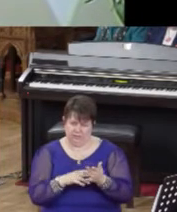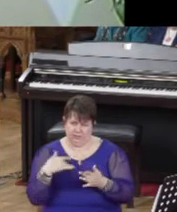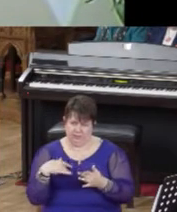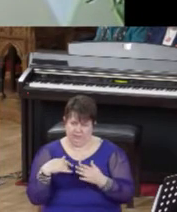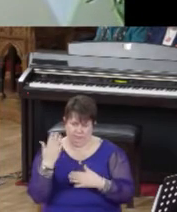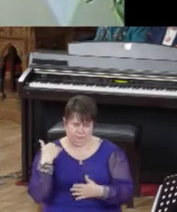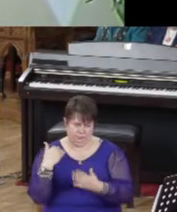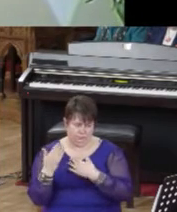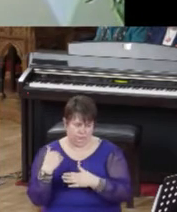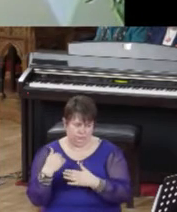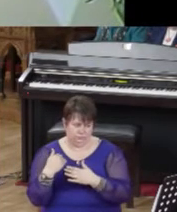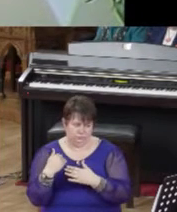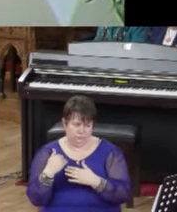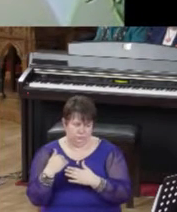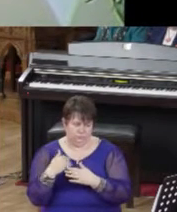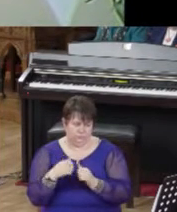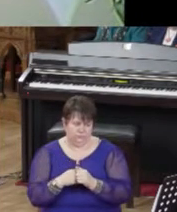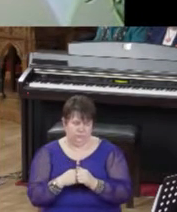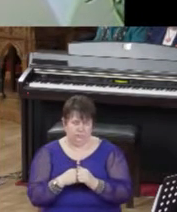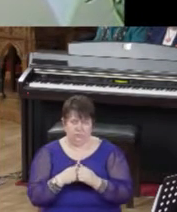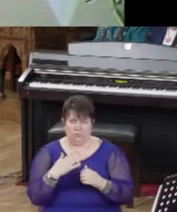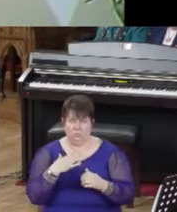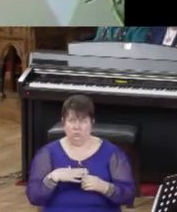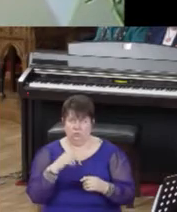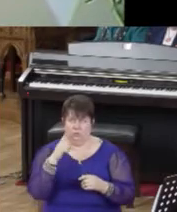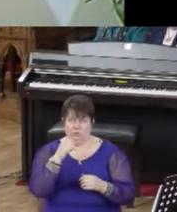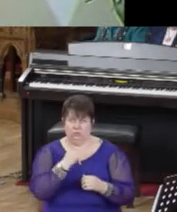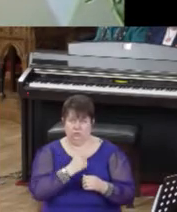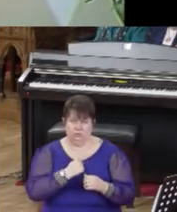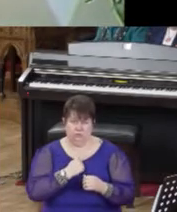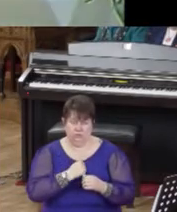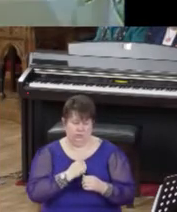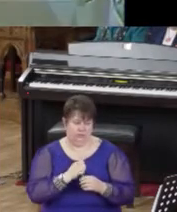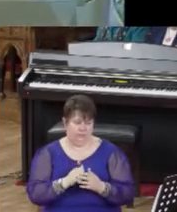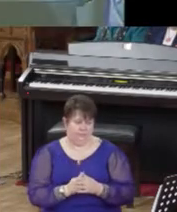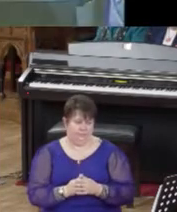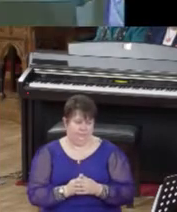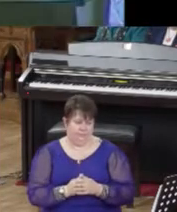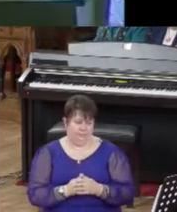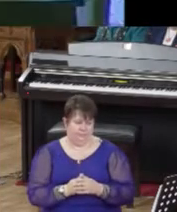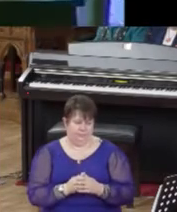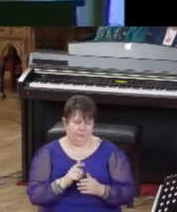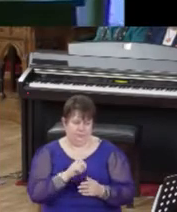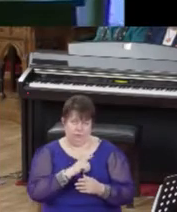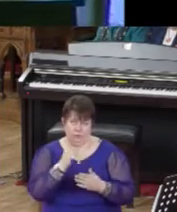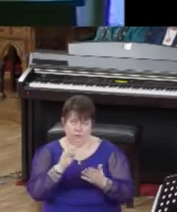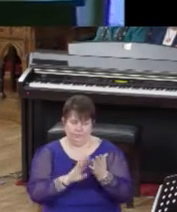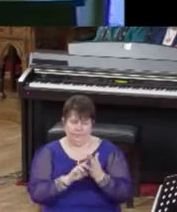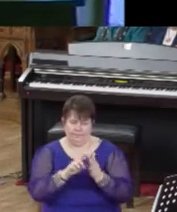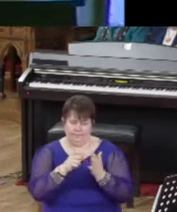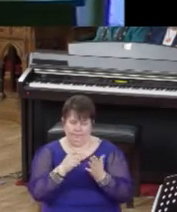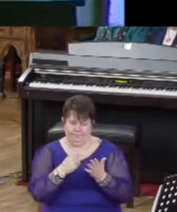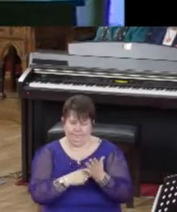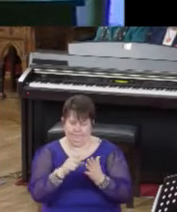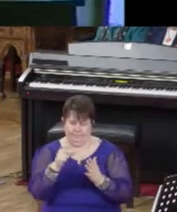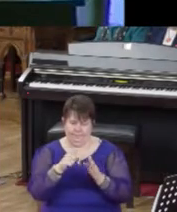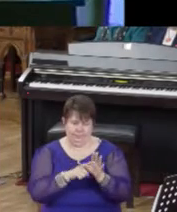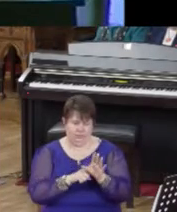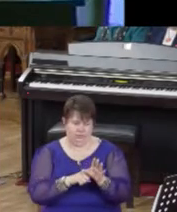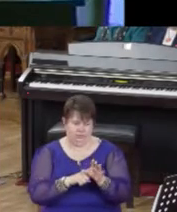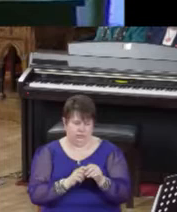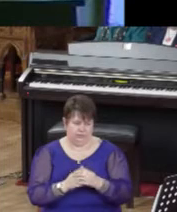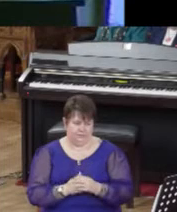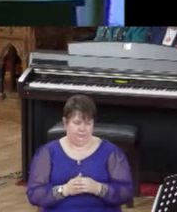lived. We seek your pardon for all our faults and your mercy for all our